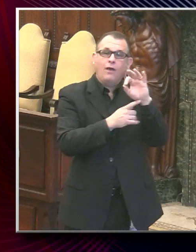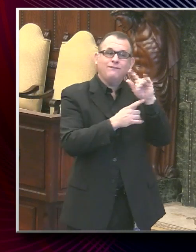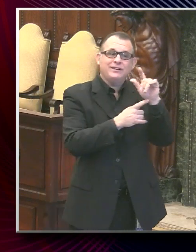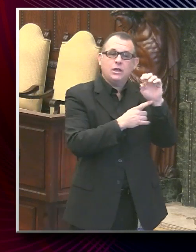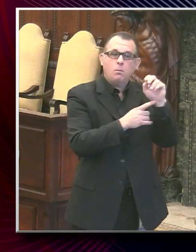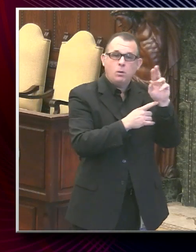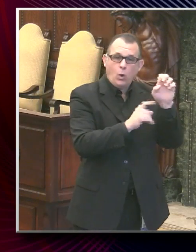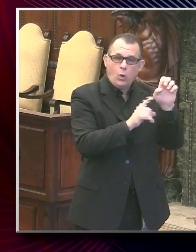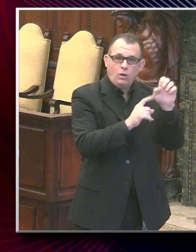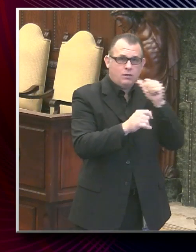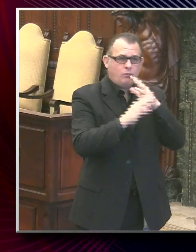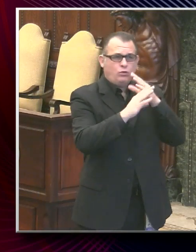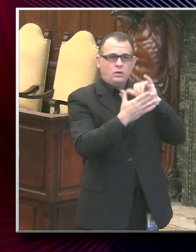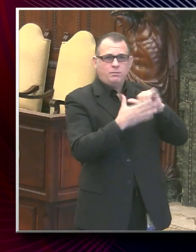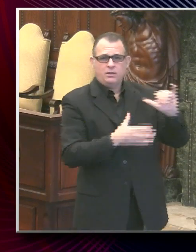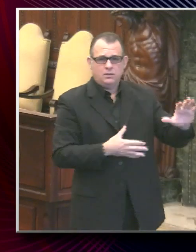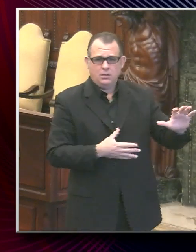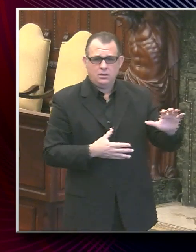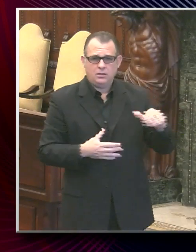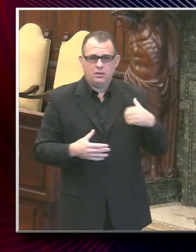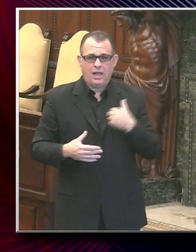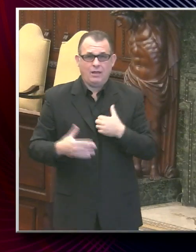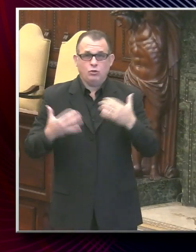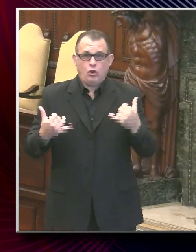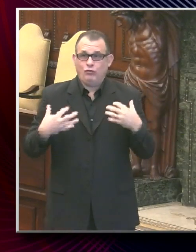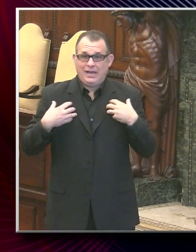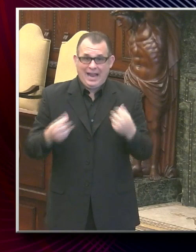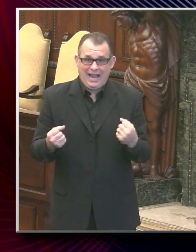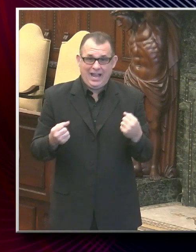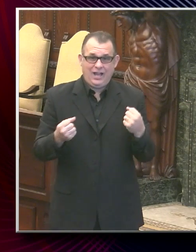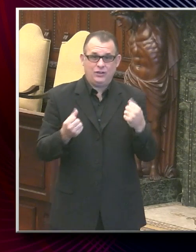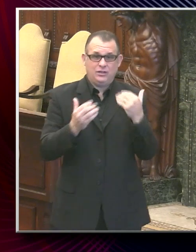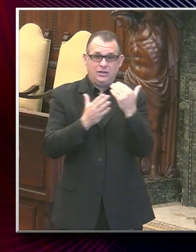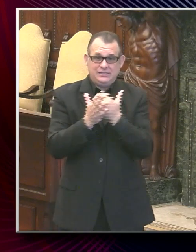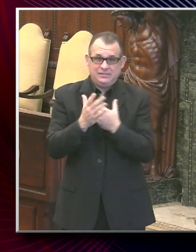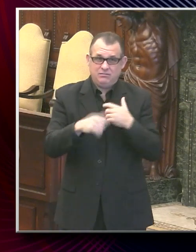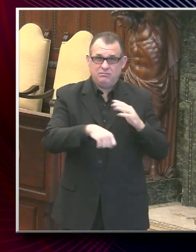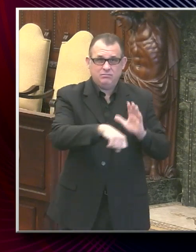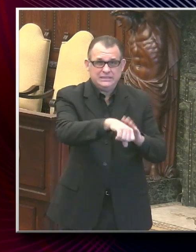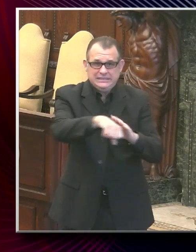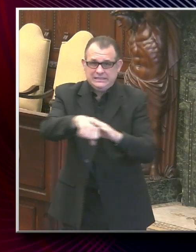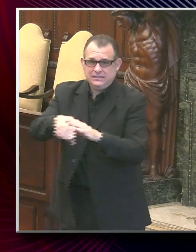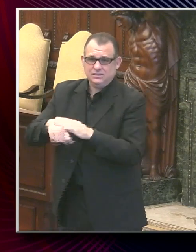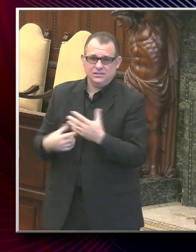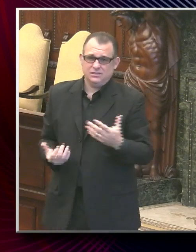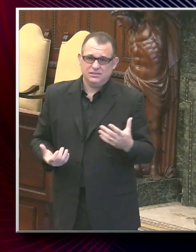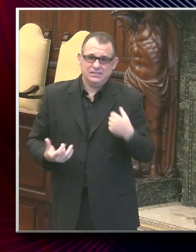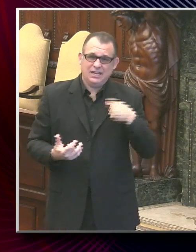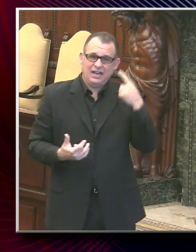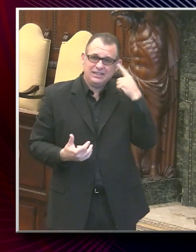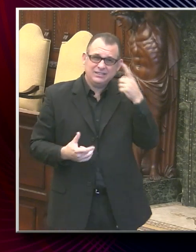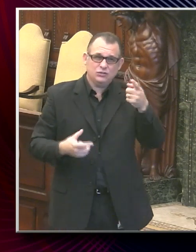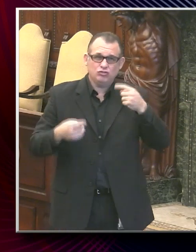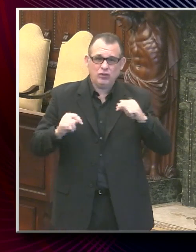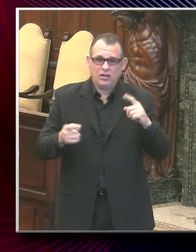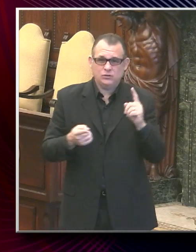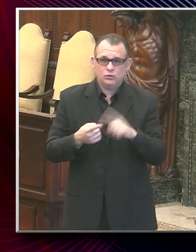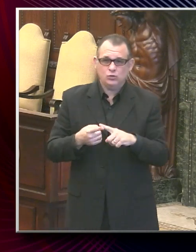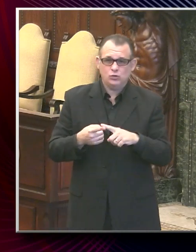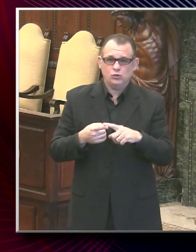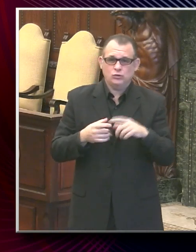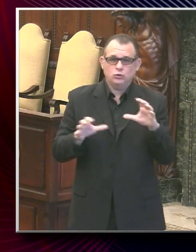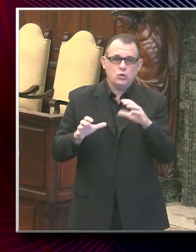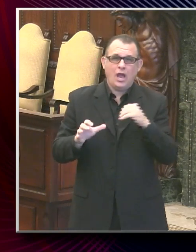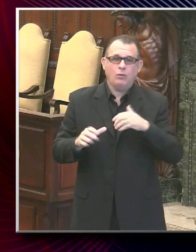current health guidelines would prohibit it in other ways. So I think we are trying to do our best to make